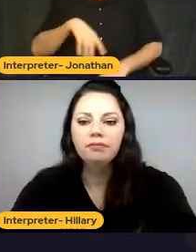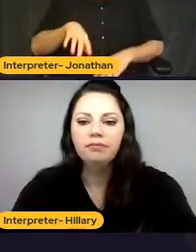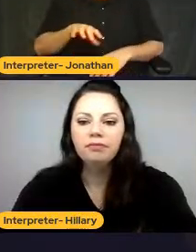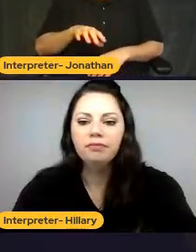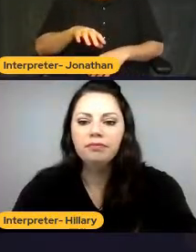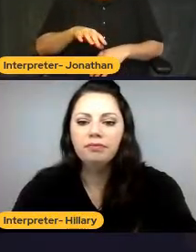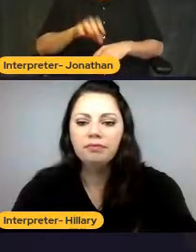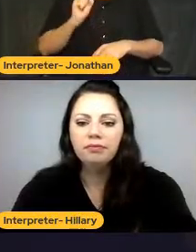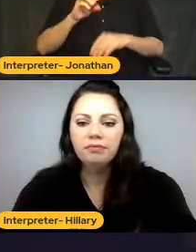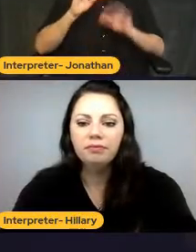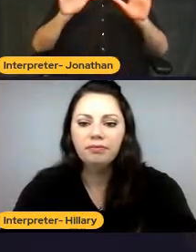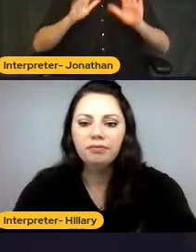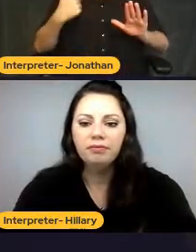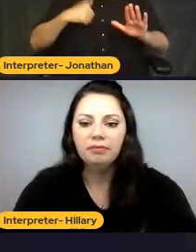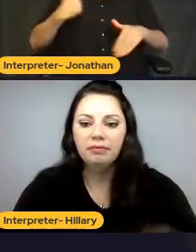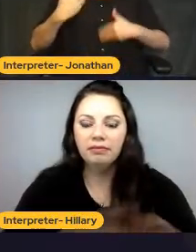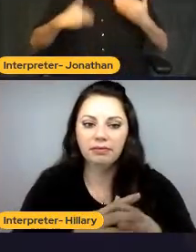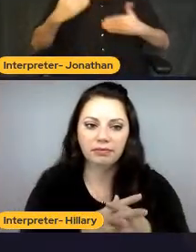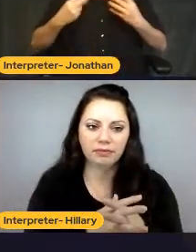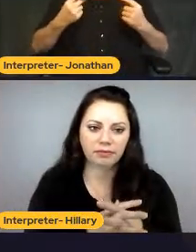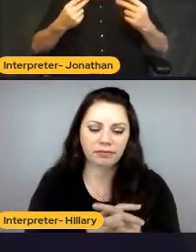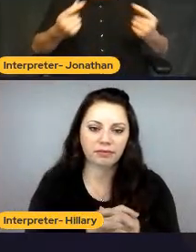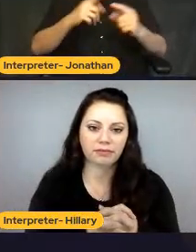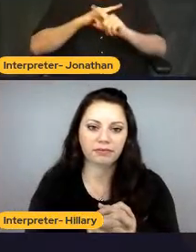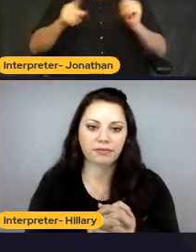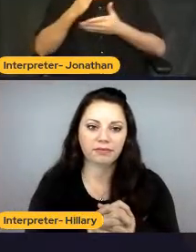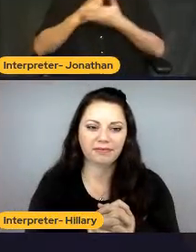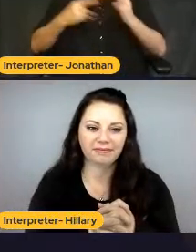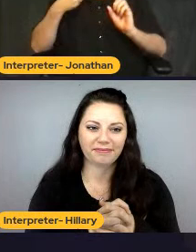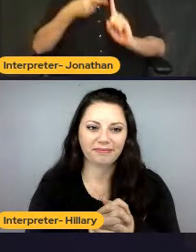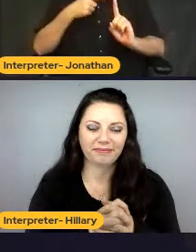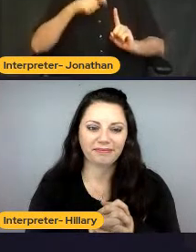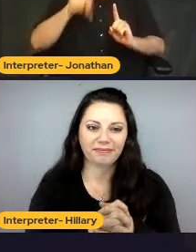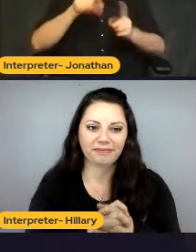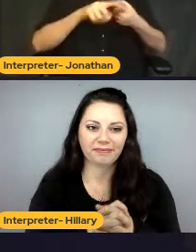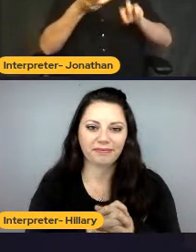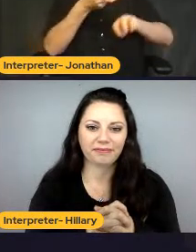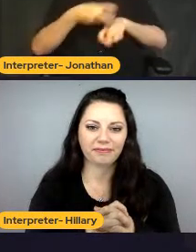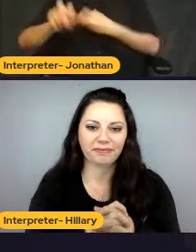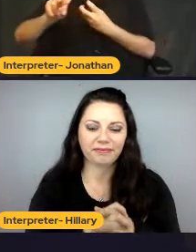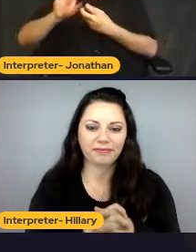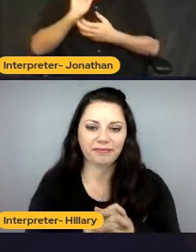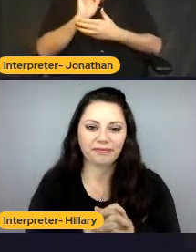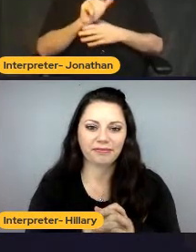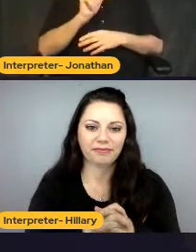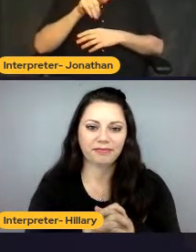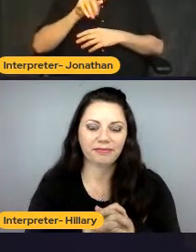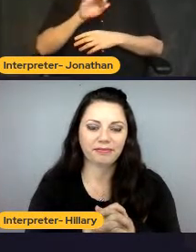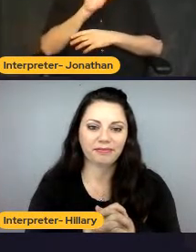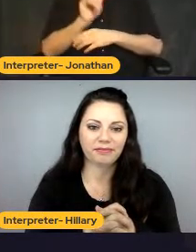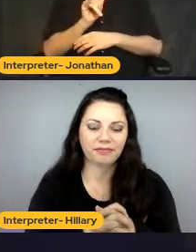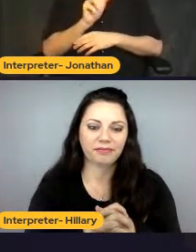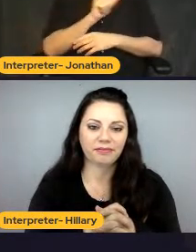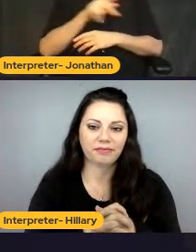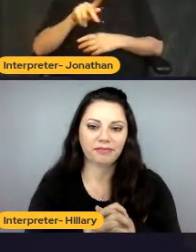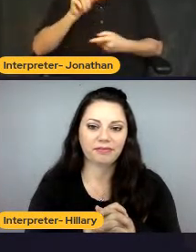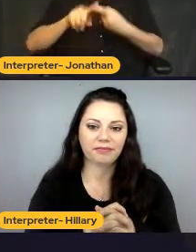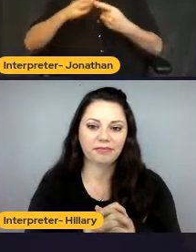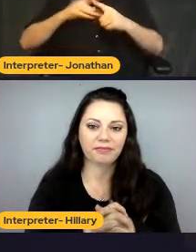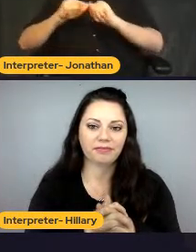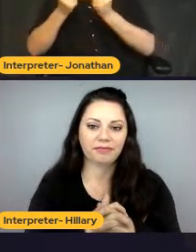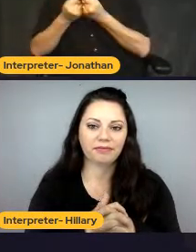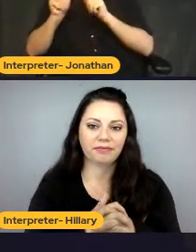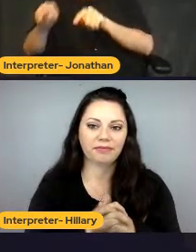Great, we were moving fast, but at some point I needed to migrate my Amplify app into my team CDK one.